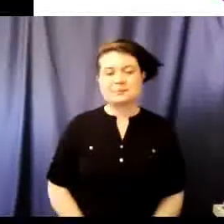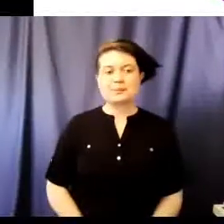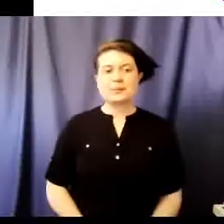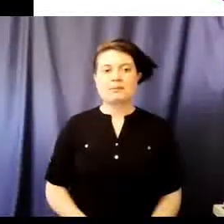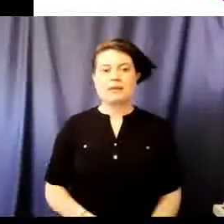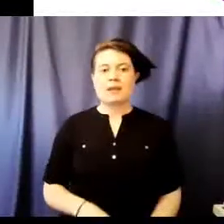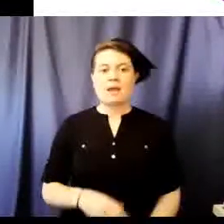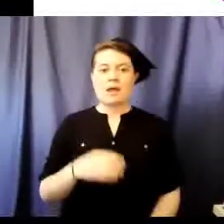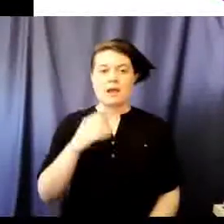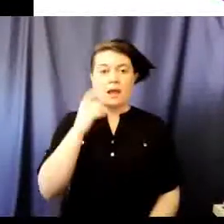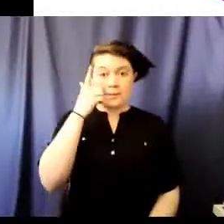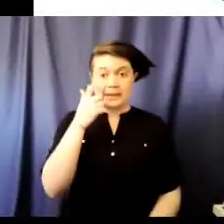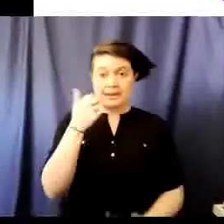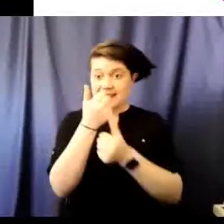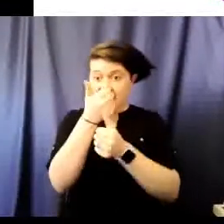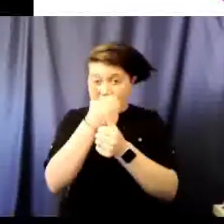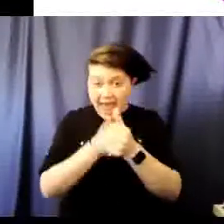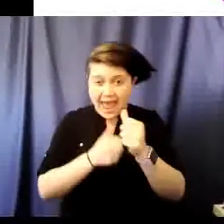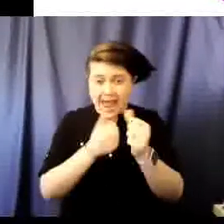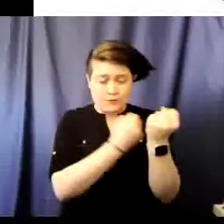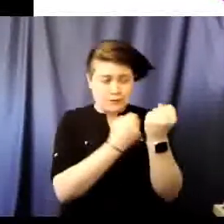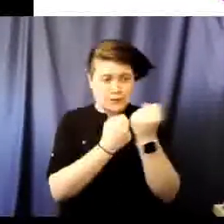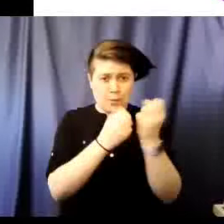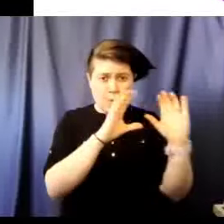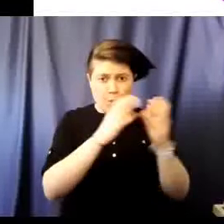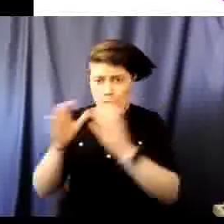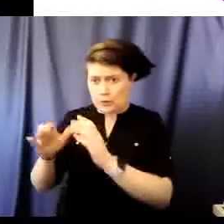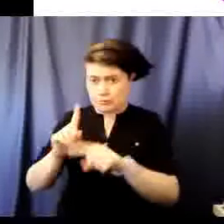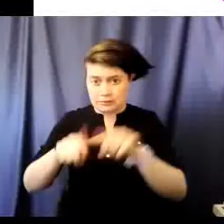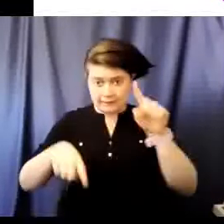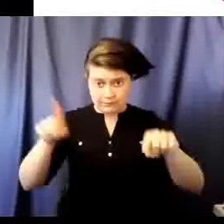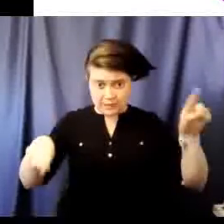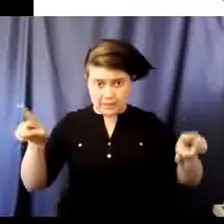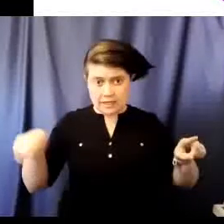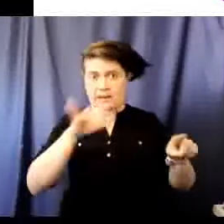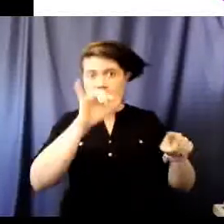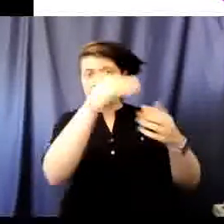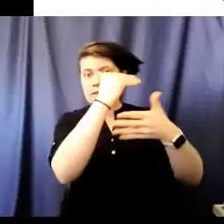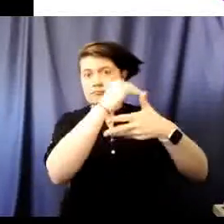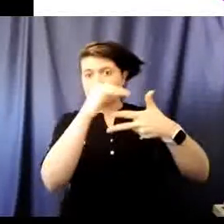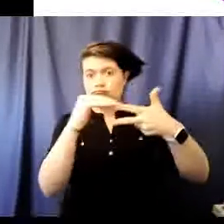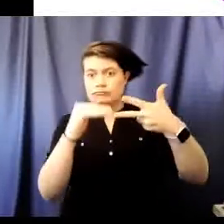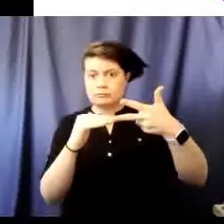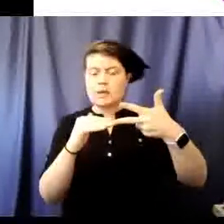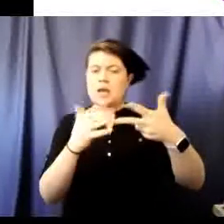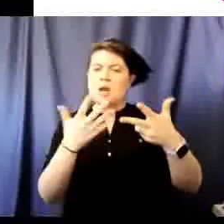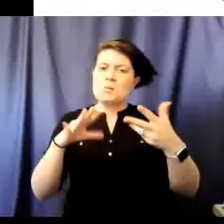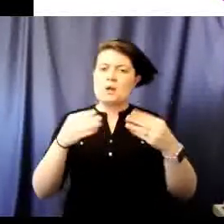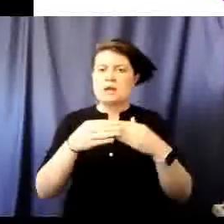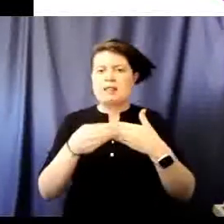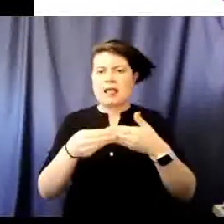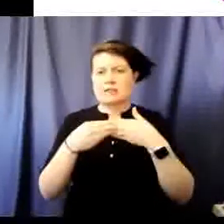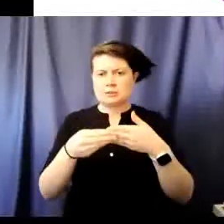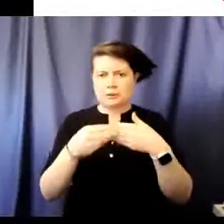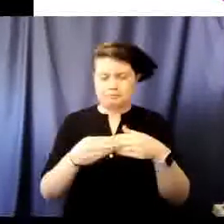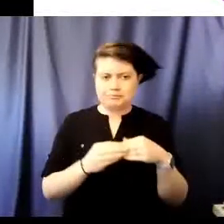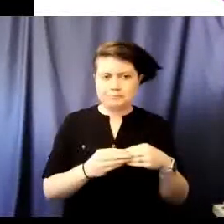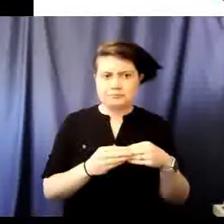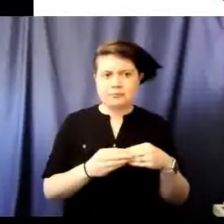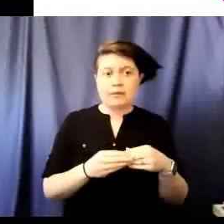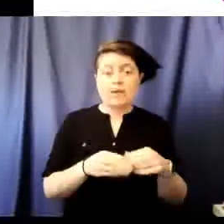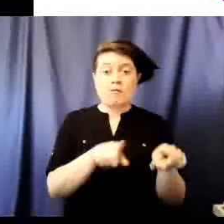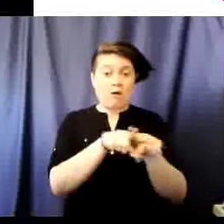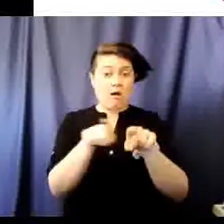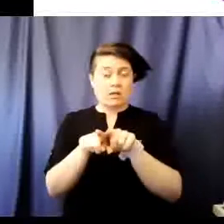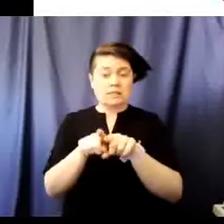Because every support group is different, these stages that we see on the slide are pretty fluid. Additionally, depending on what type